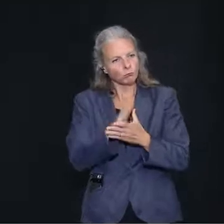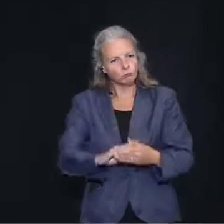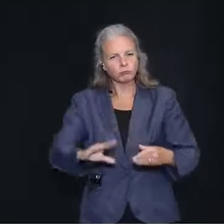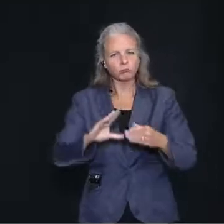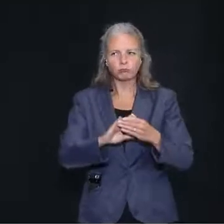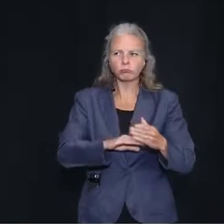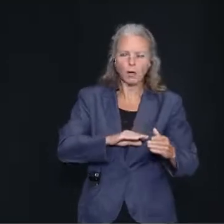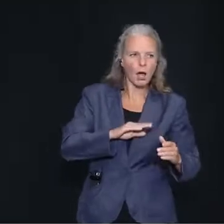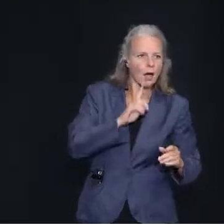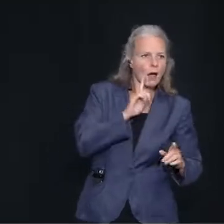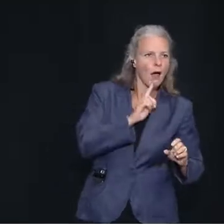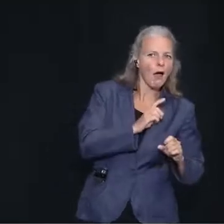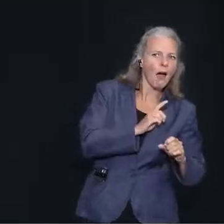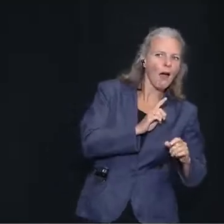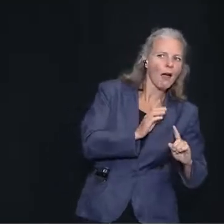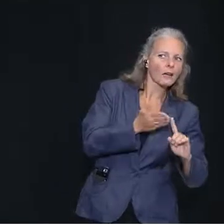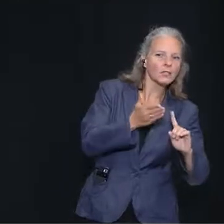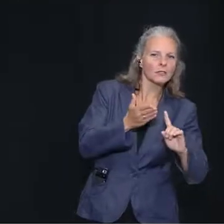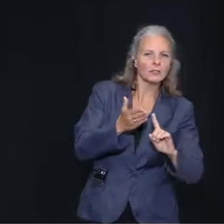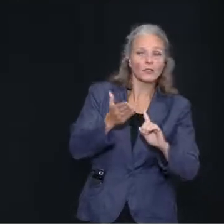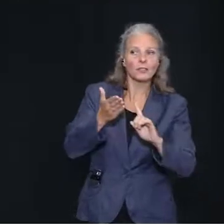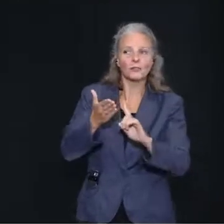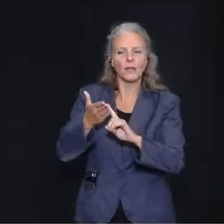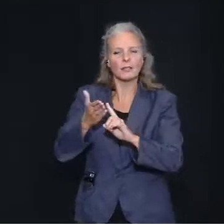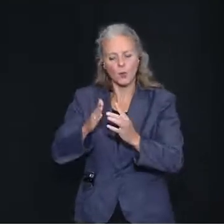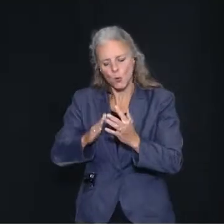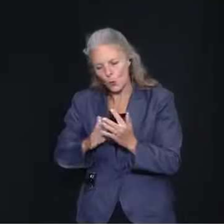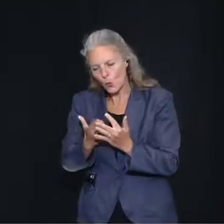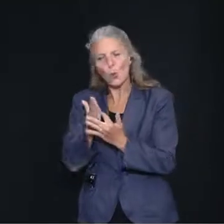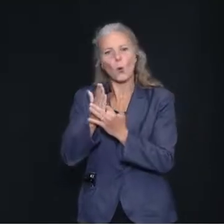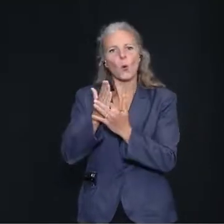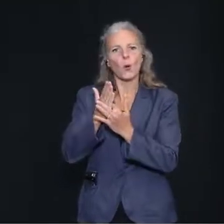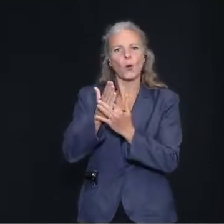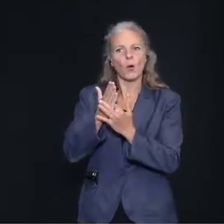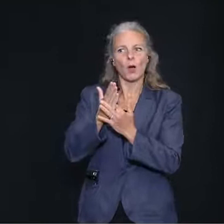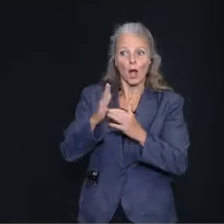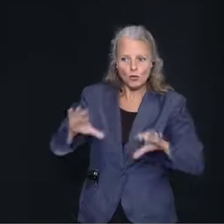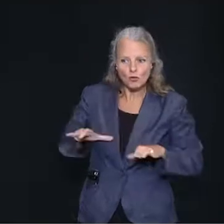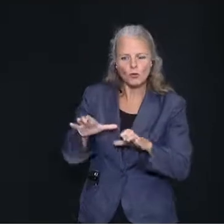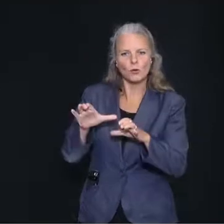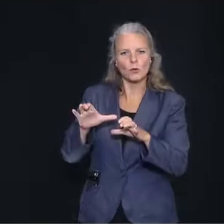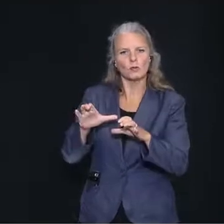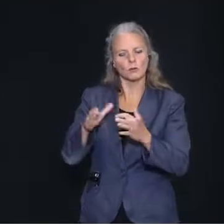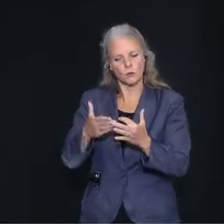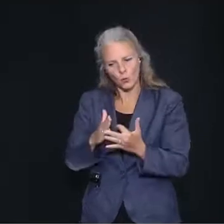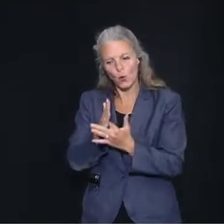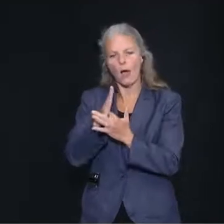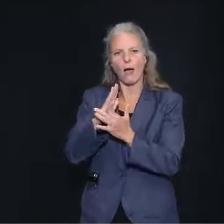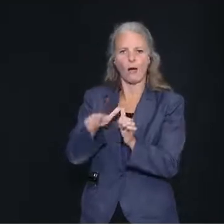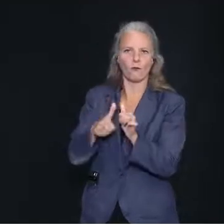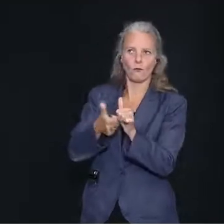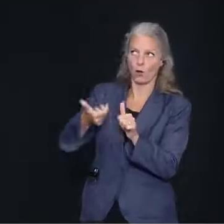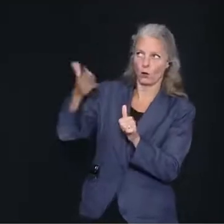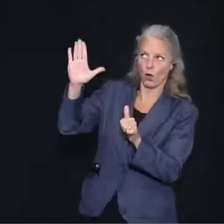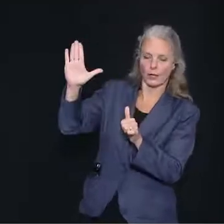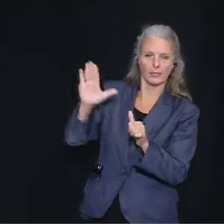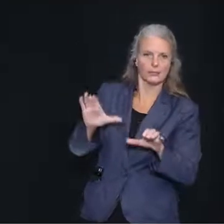decisive gestures, they blazed a trail and accomplished what they had been called to do.